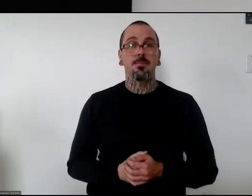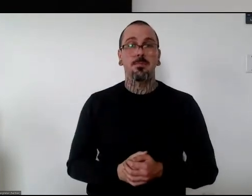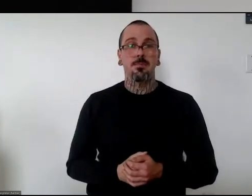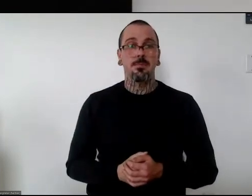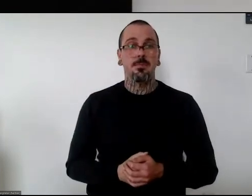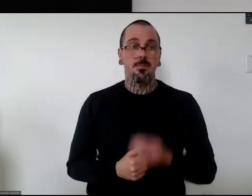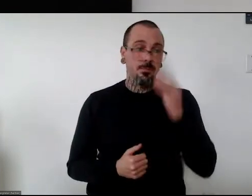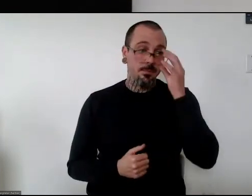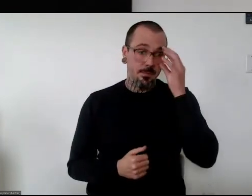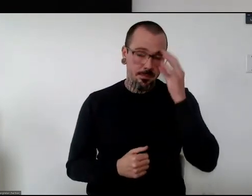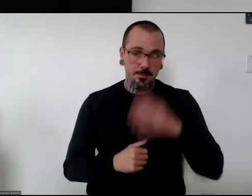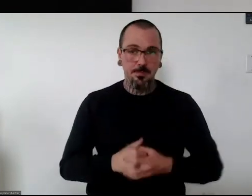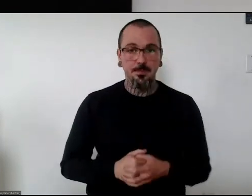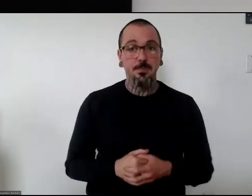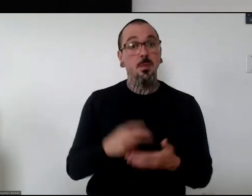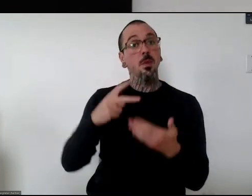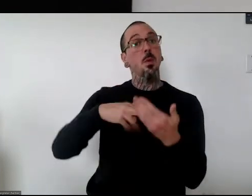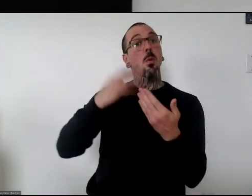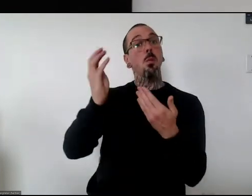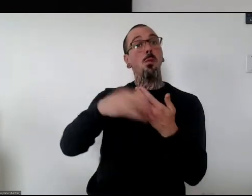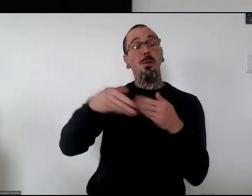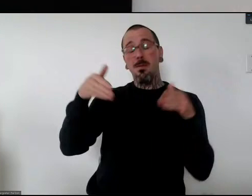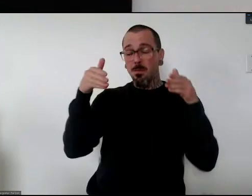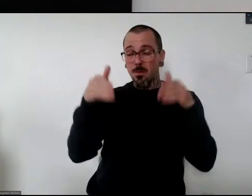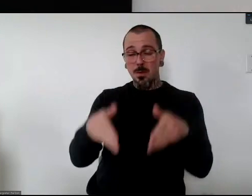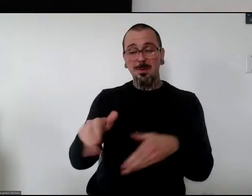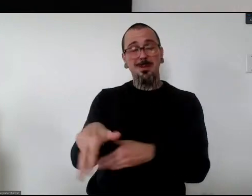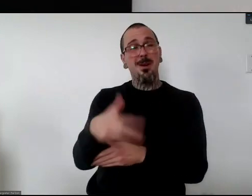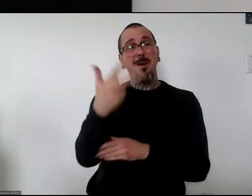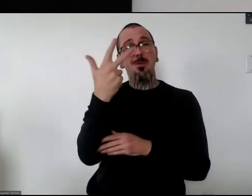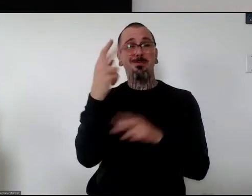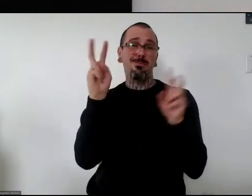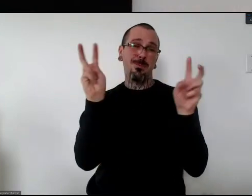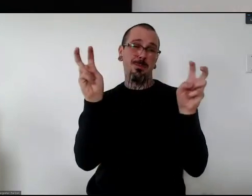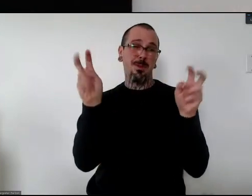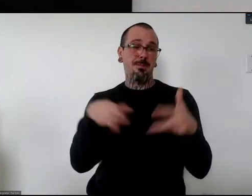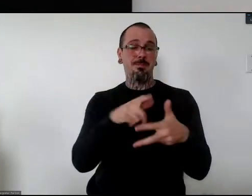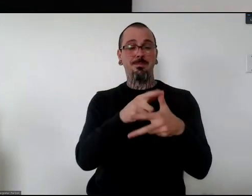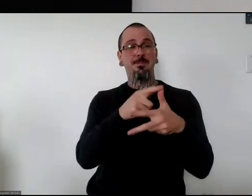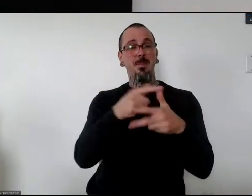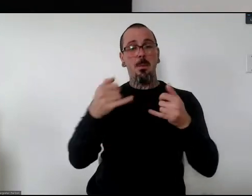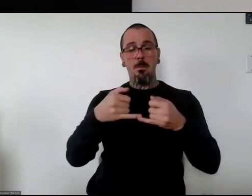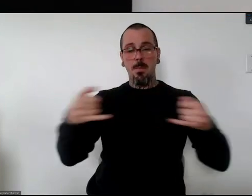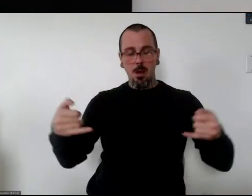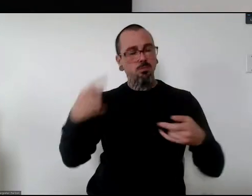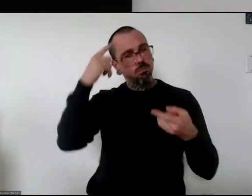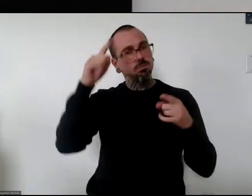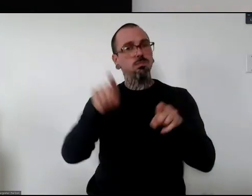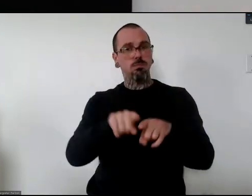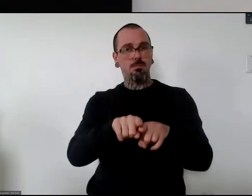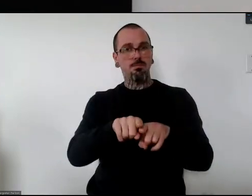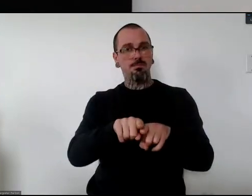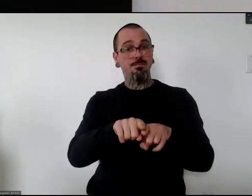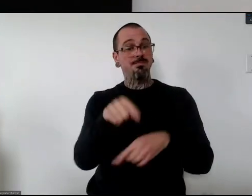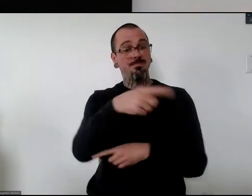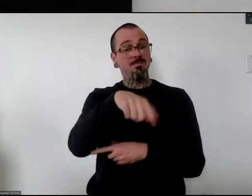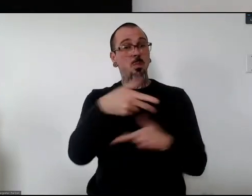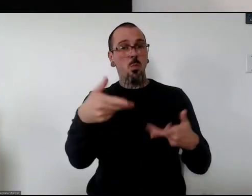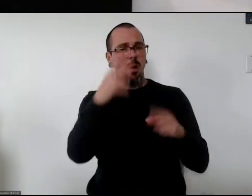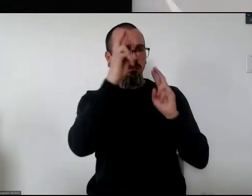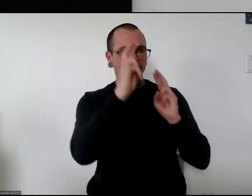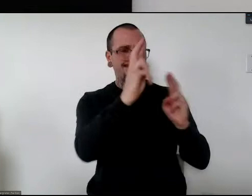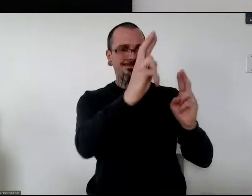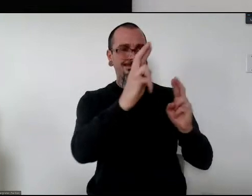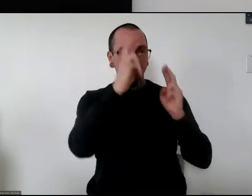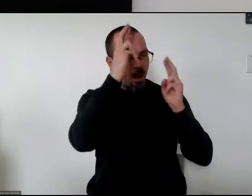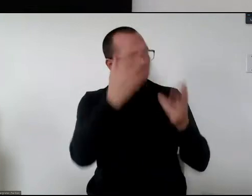program content focuses on 3 themes: boundaries and consent, where we practice respect and dignity and support